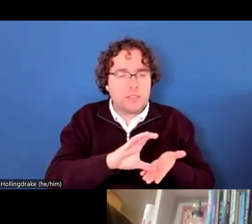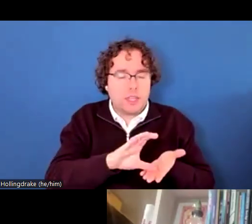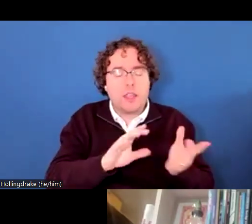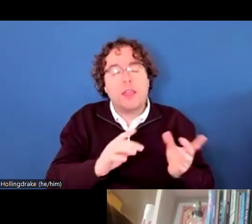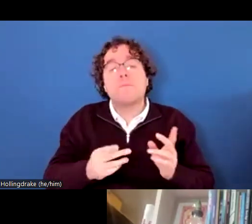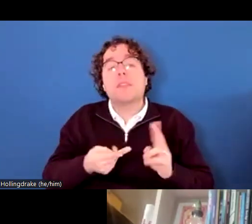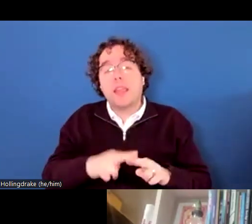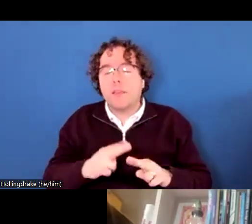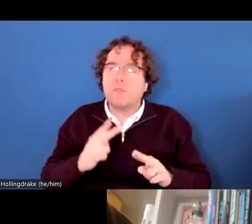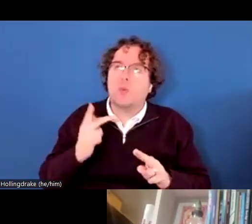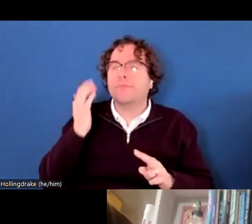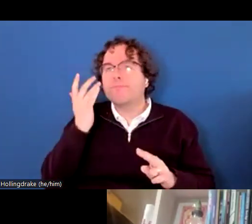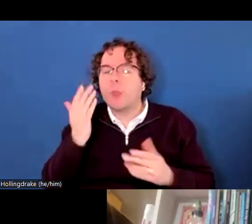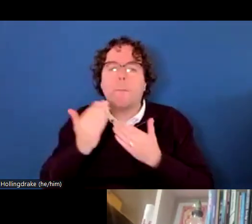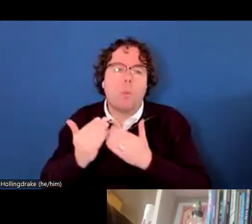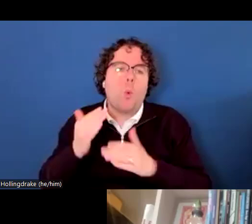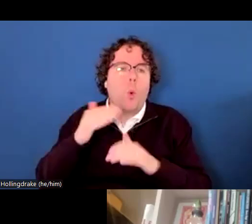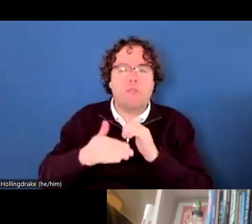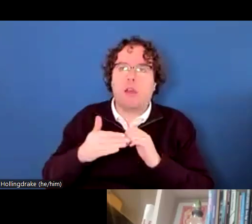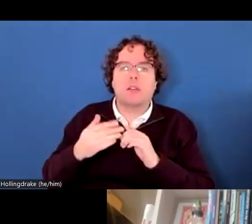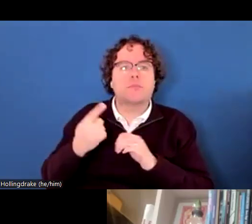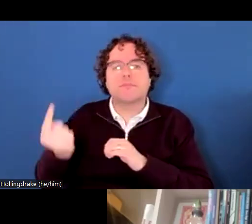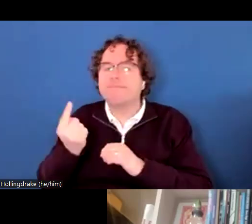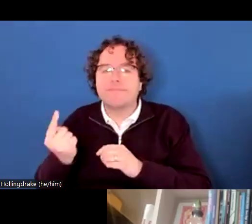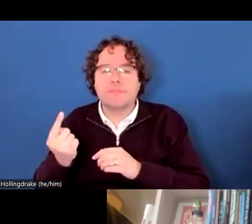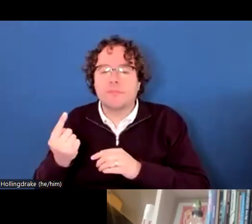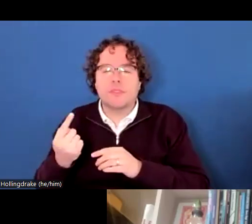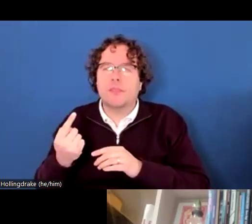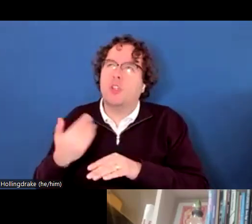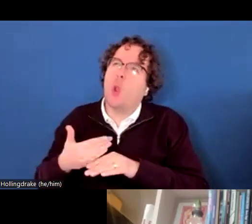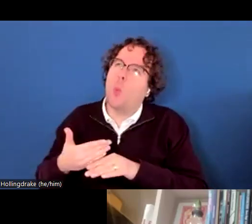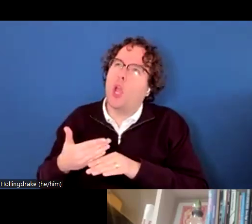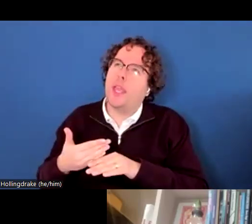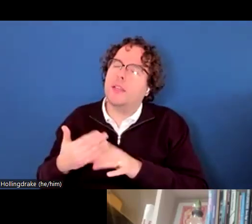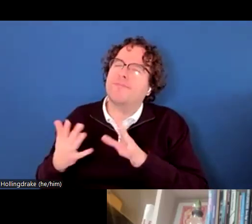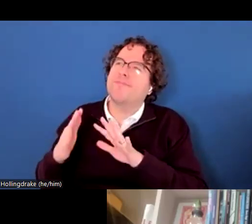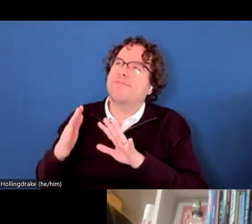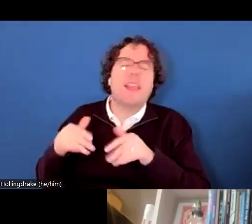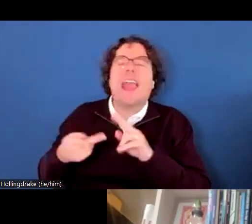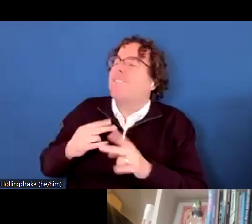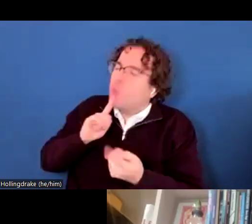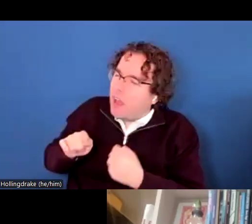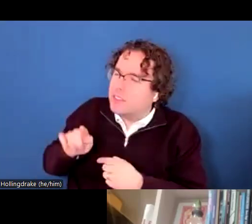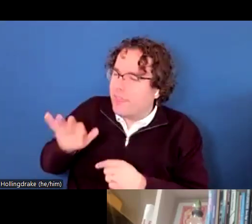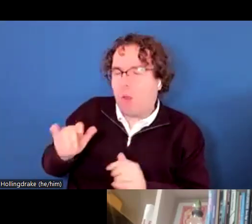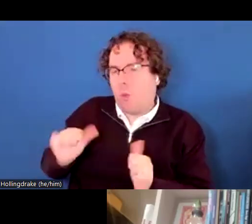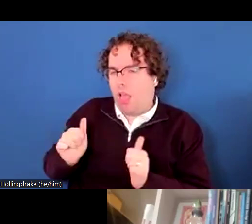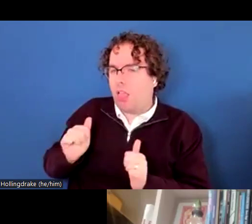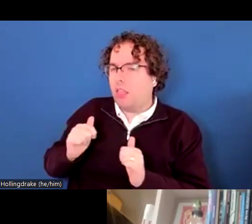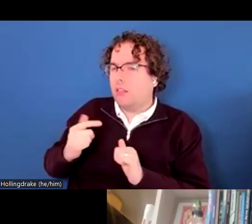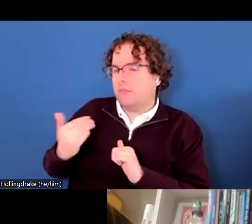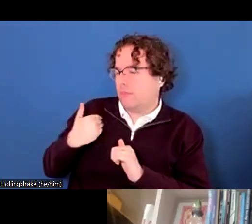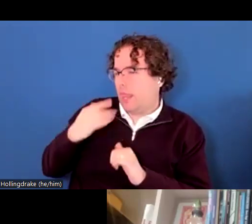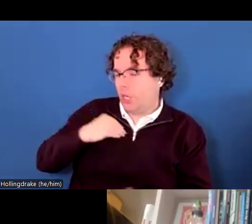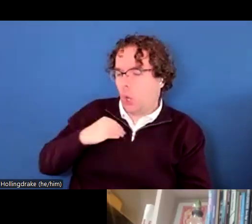about you're not working, maybe come back to us, Josh, if I haven't answered your question